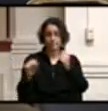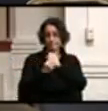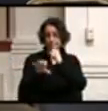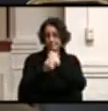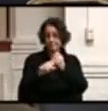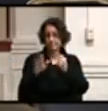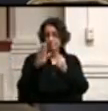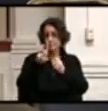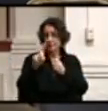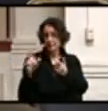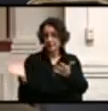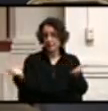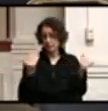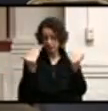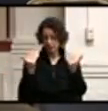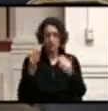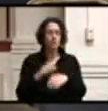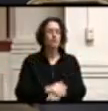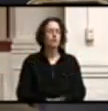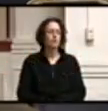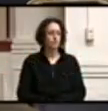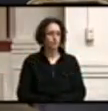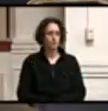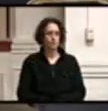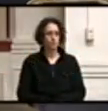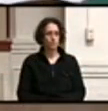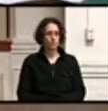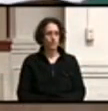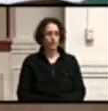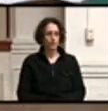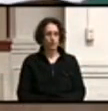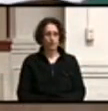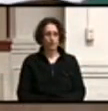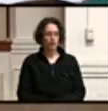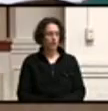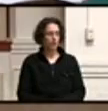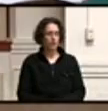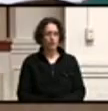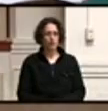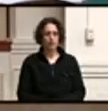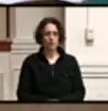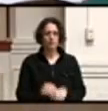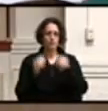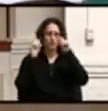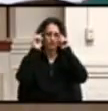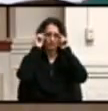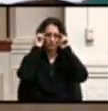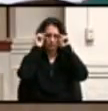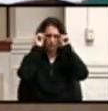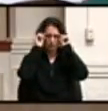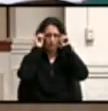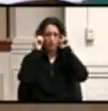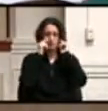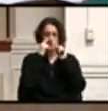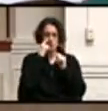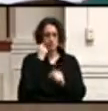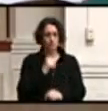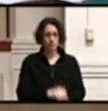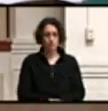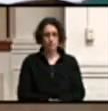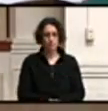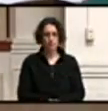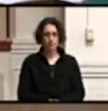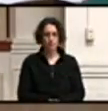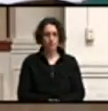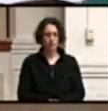I think tonight what we're seeking, if Steve, you can jump in and change my direction, but I think tonight what we're seeking is to